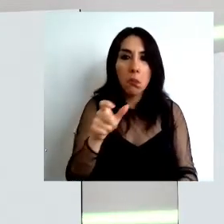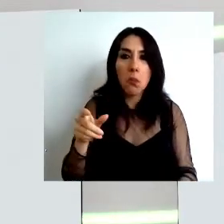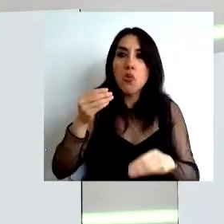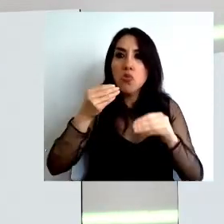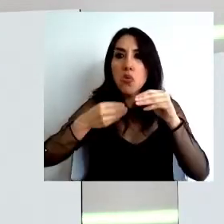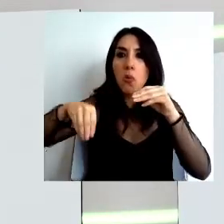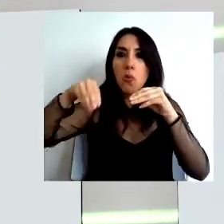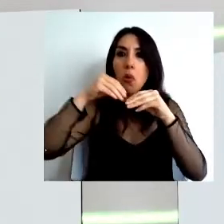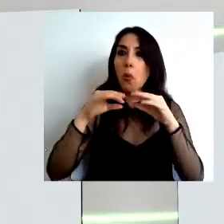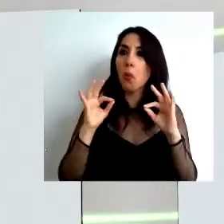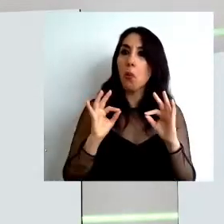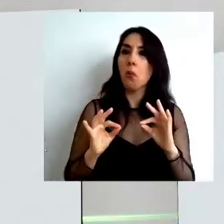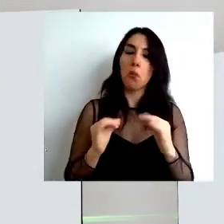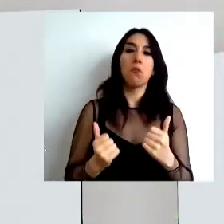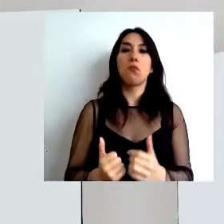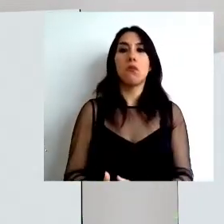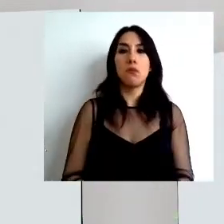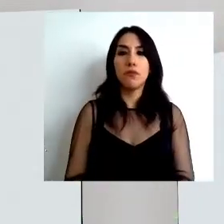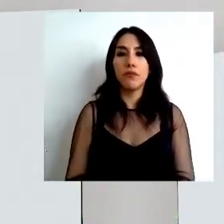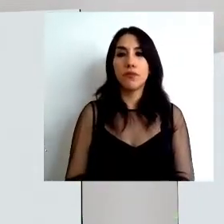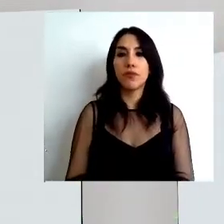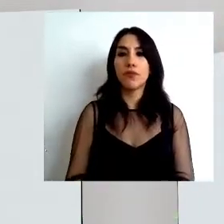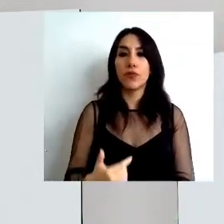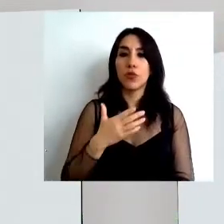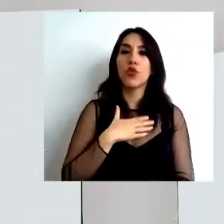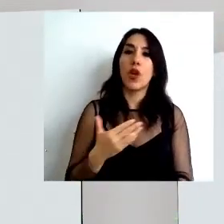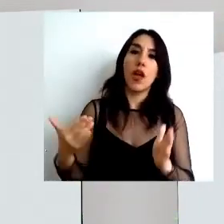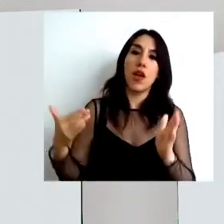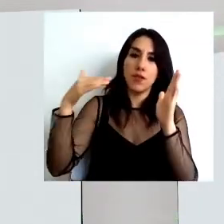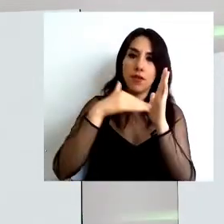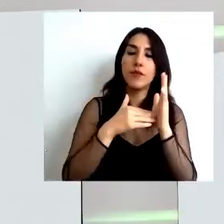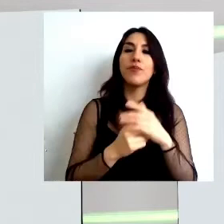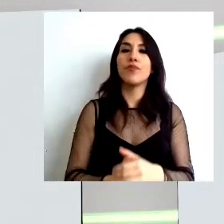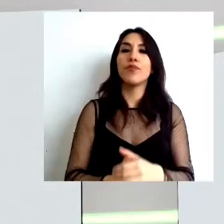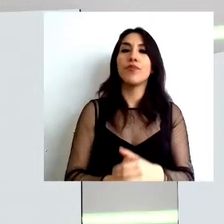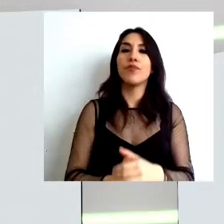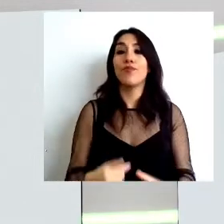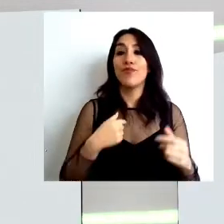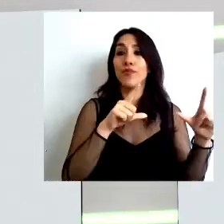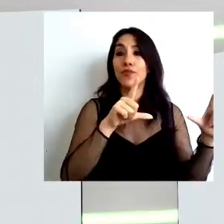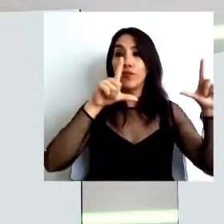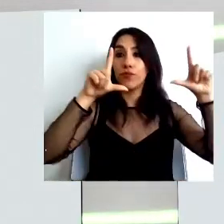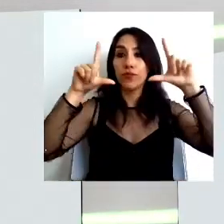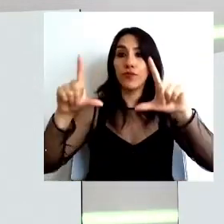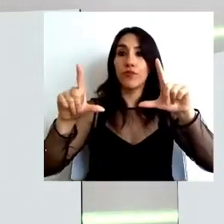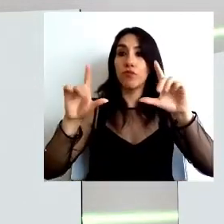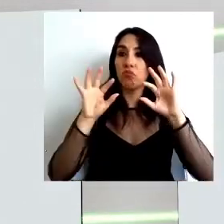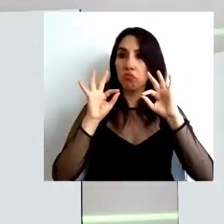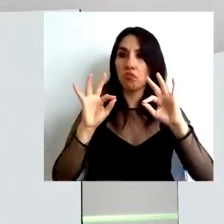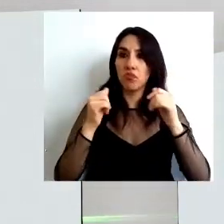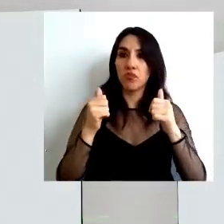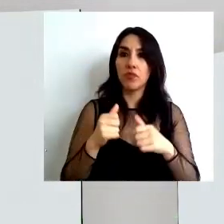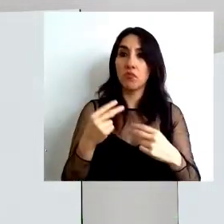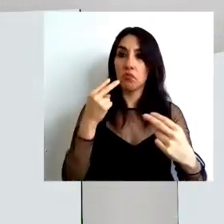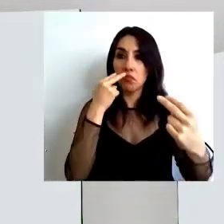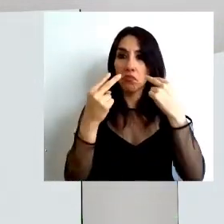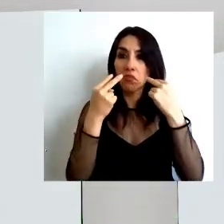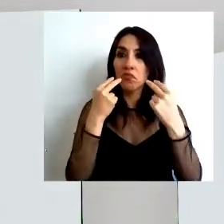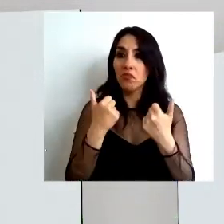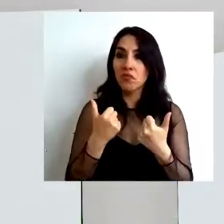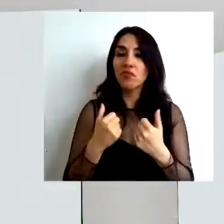to my point. All right. So I will now start my presentation. I will share my